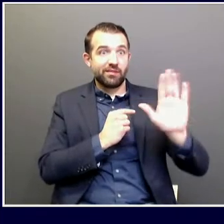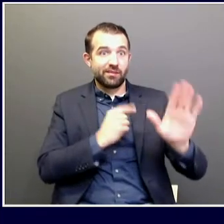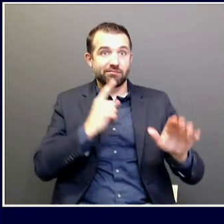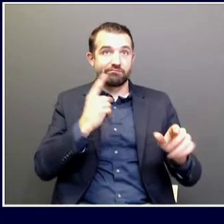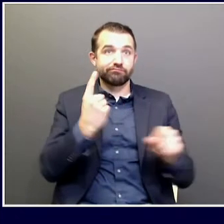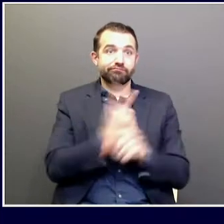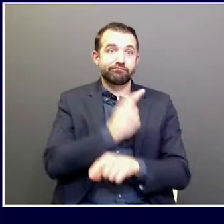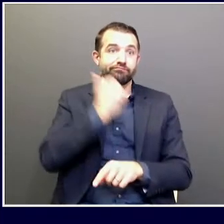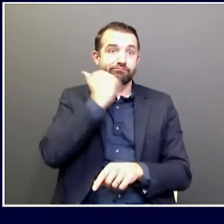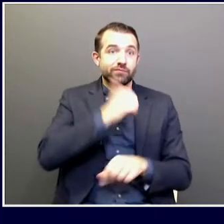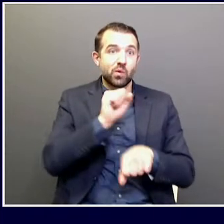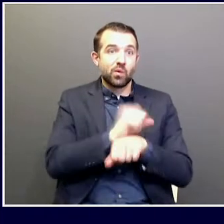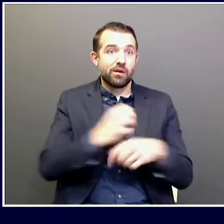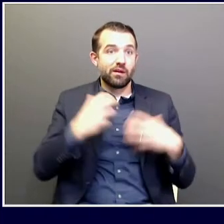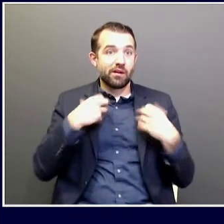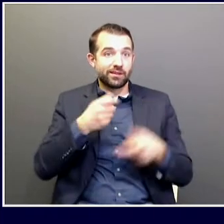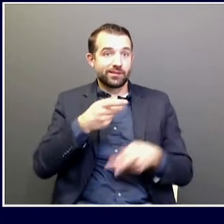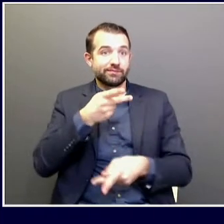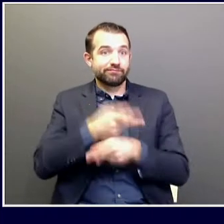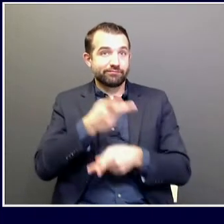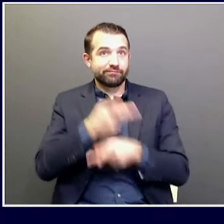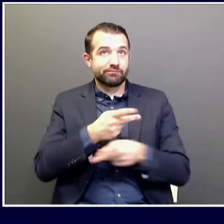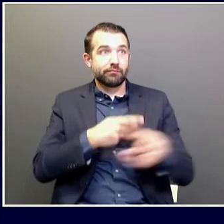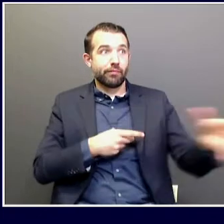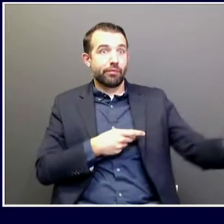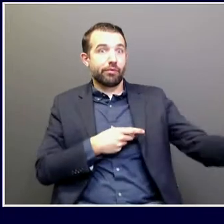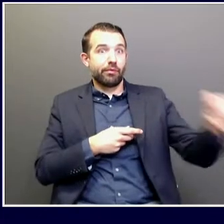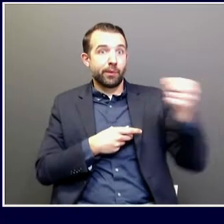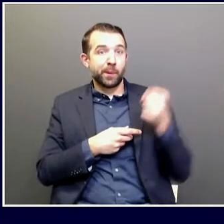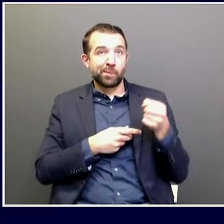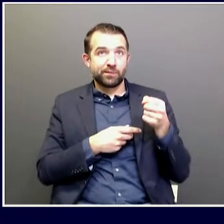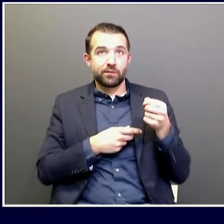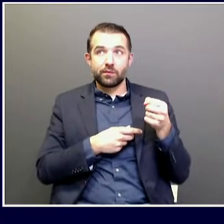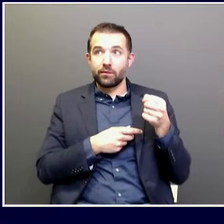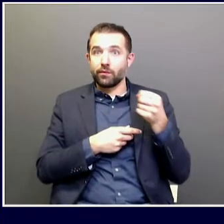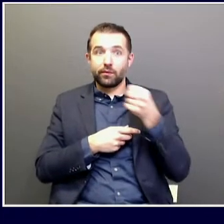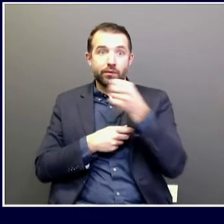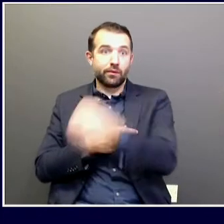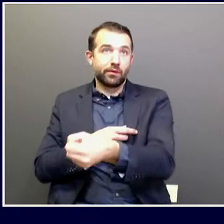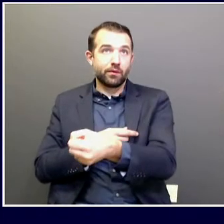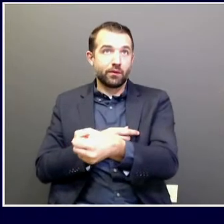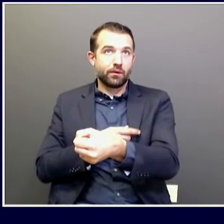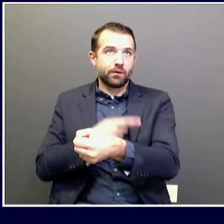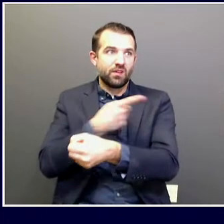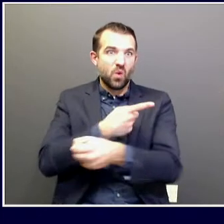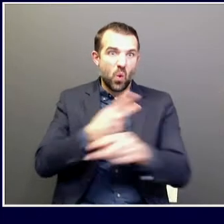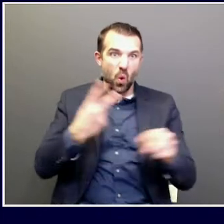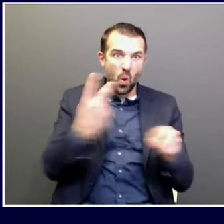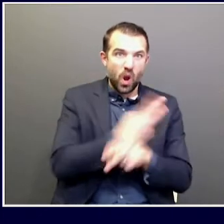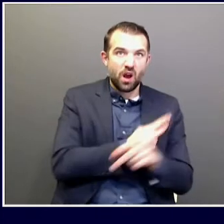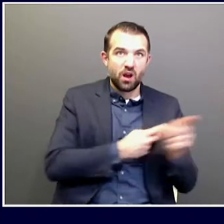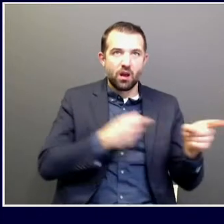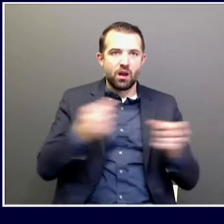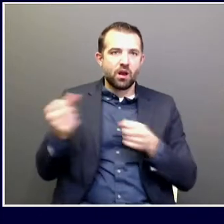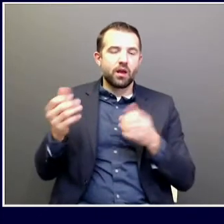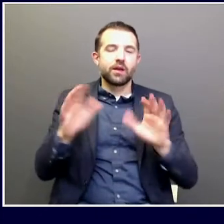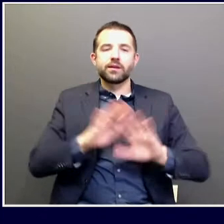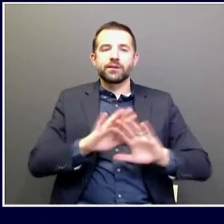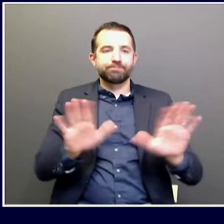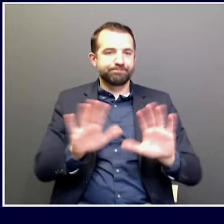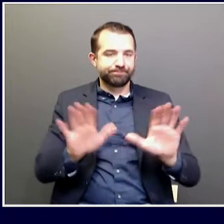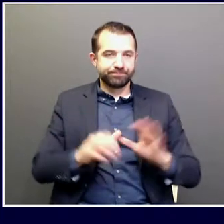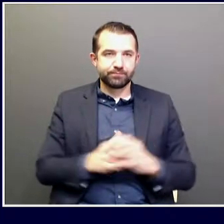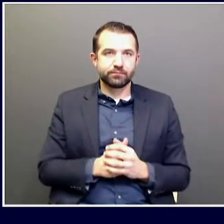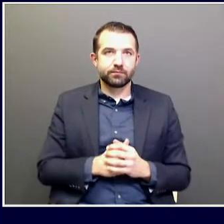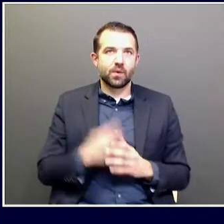there? Yeah, no, thanks. That's a good question. And we're not taking healthcare professionals out of